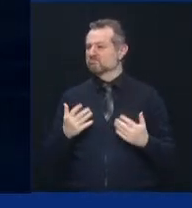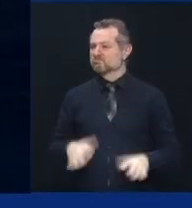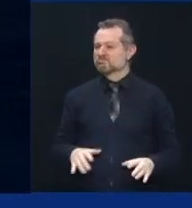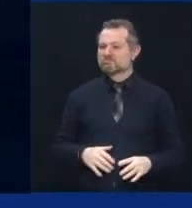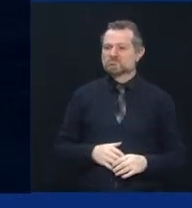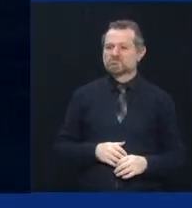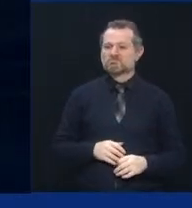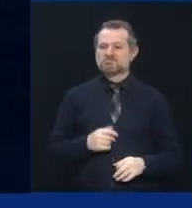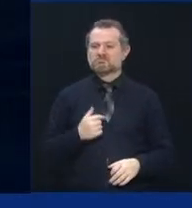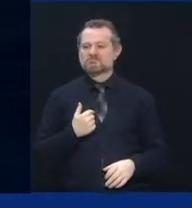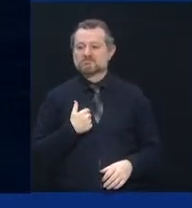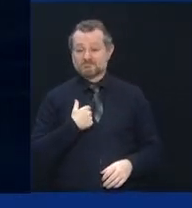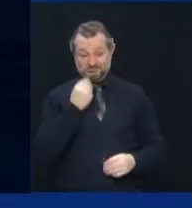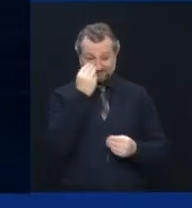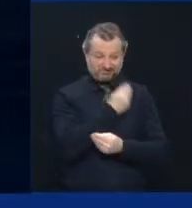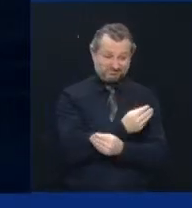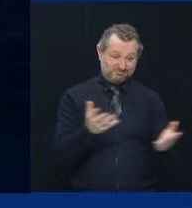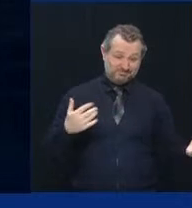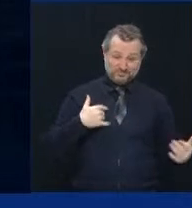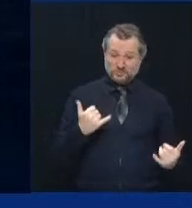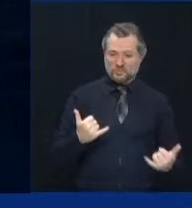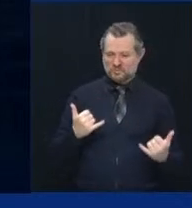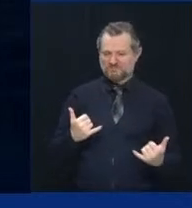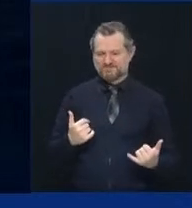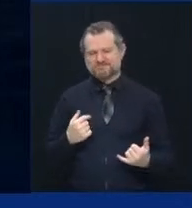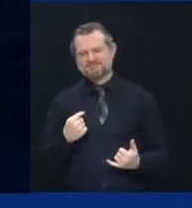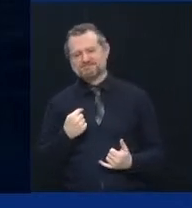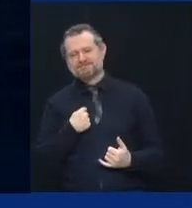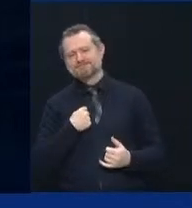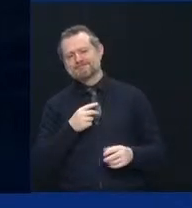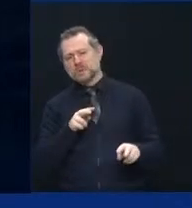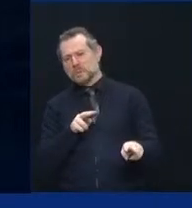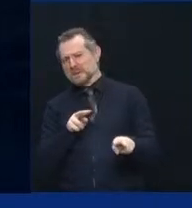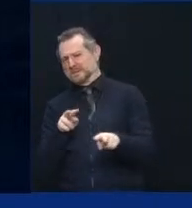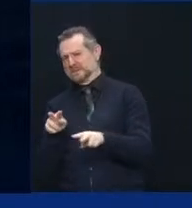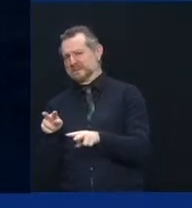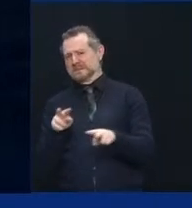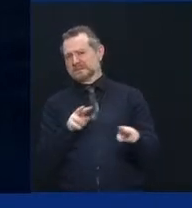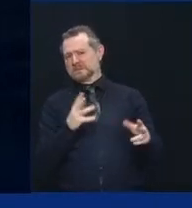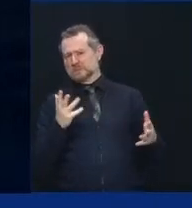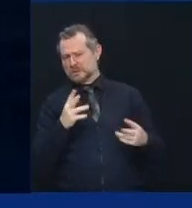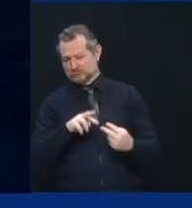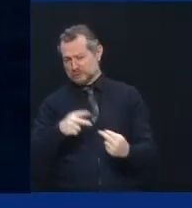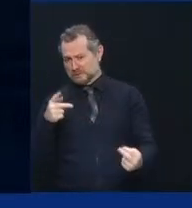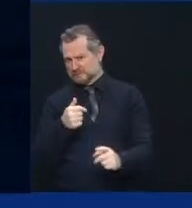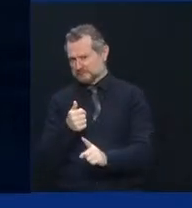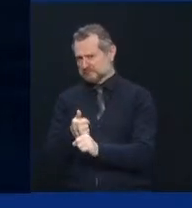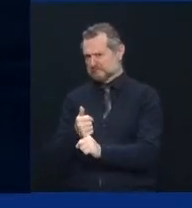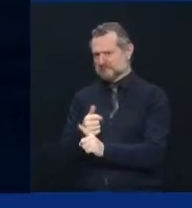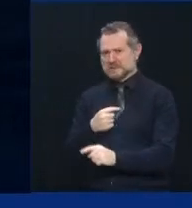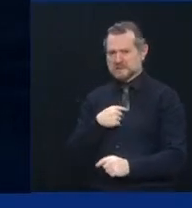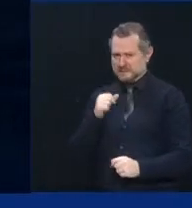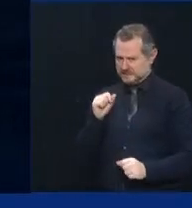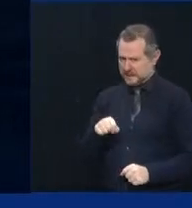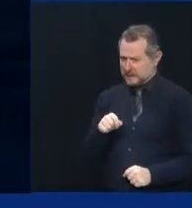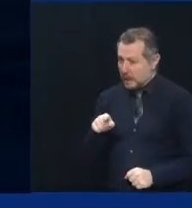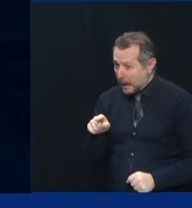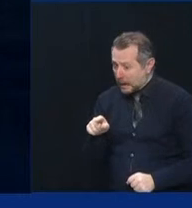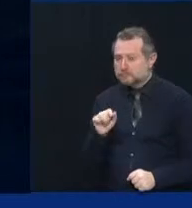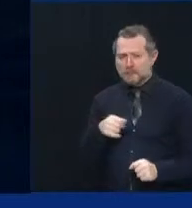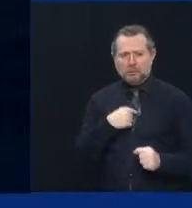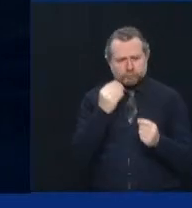I can tell you that we're watching these strains. I can tell you that I've seen this with the